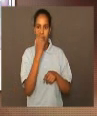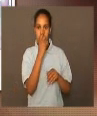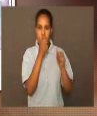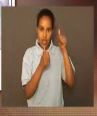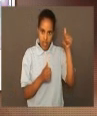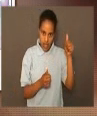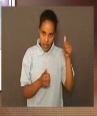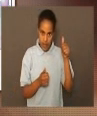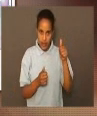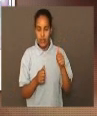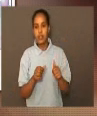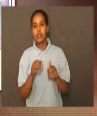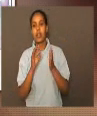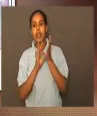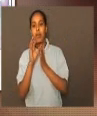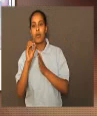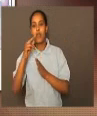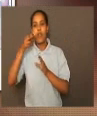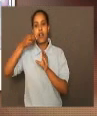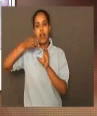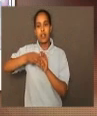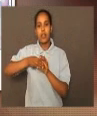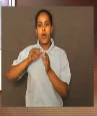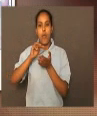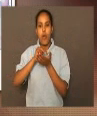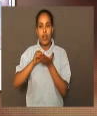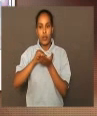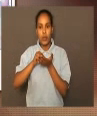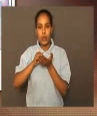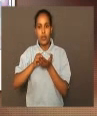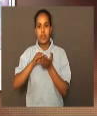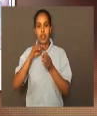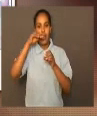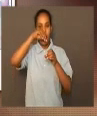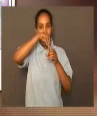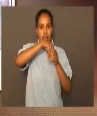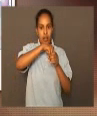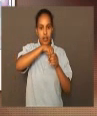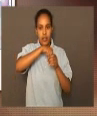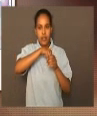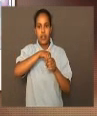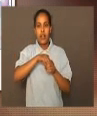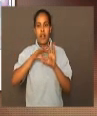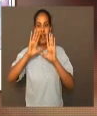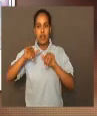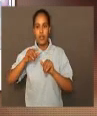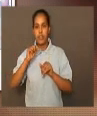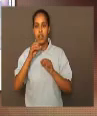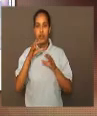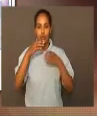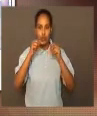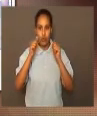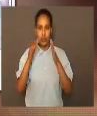A, the number of gas molecules that enter and leave the